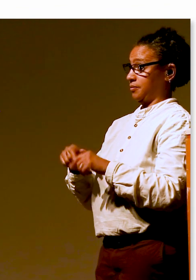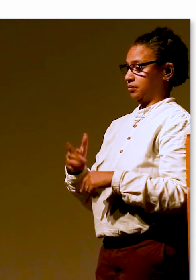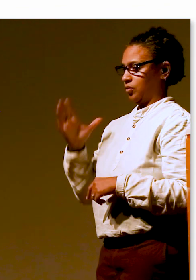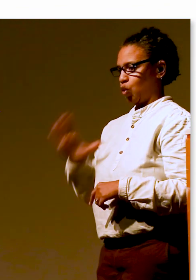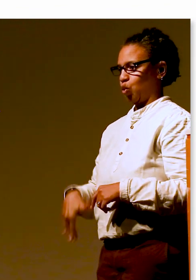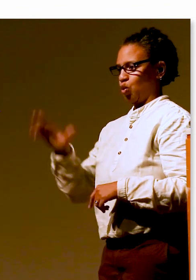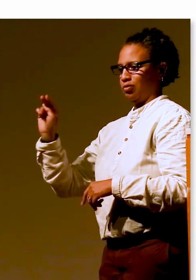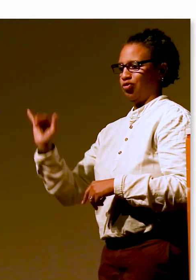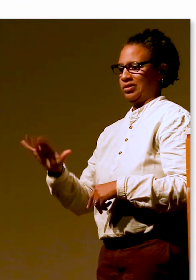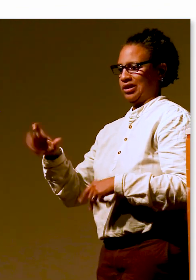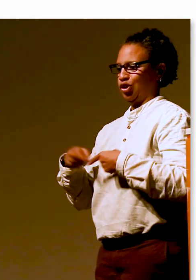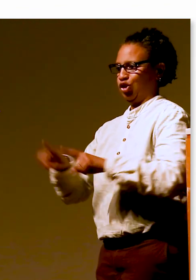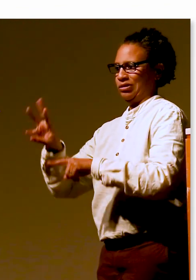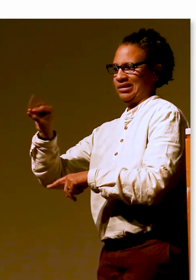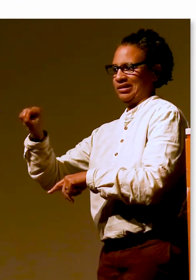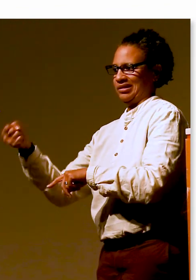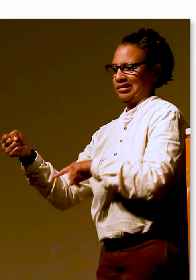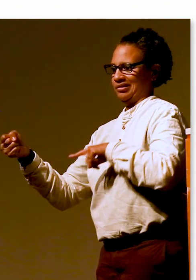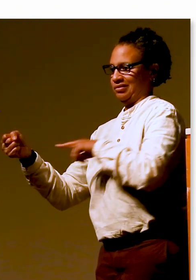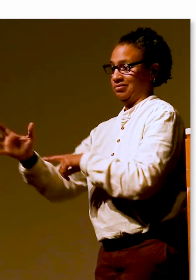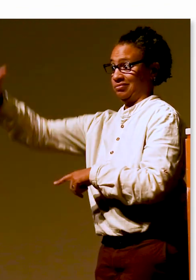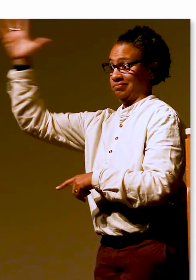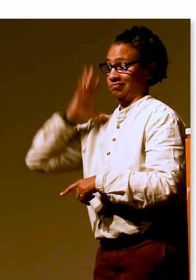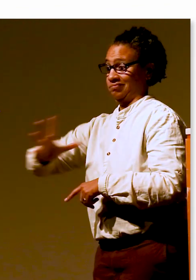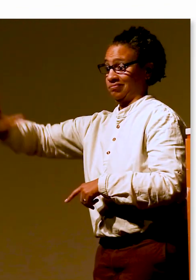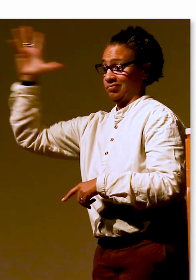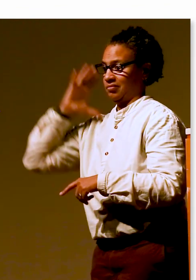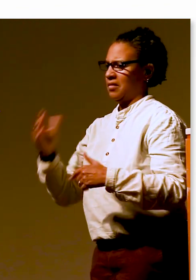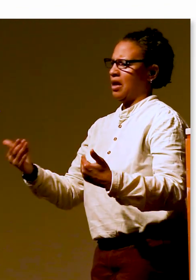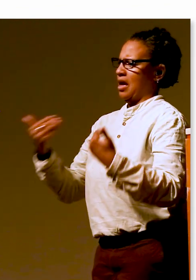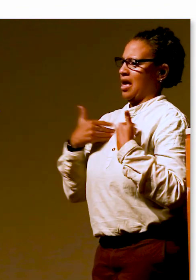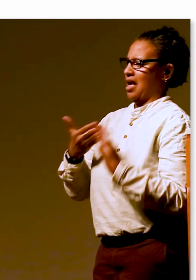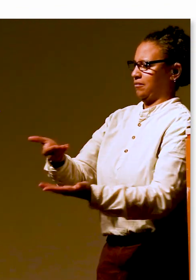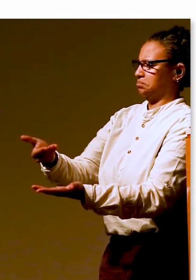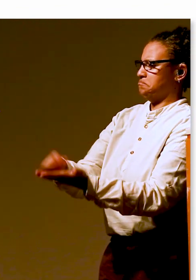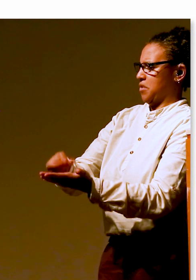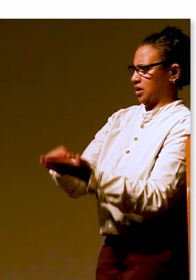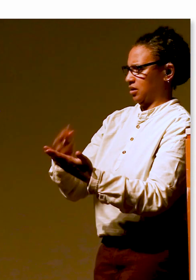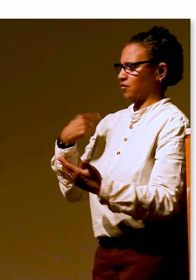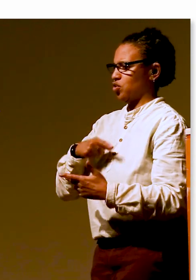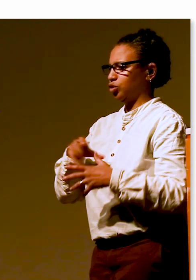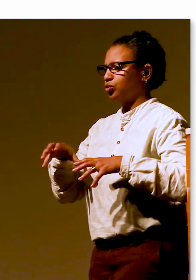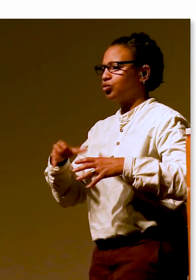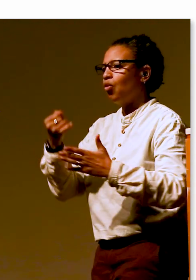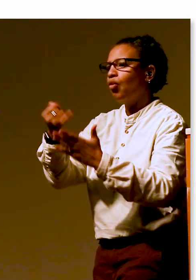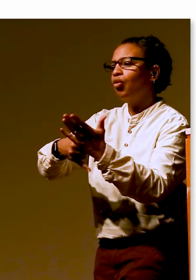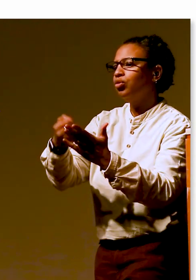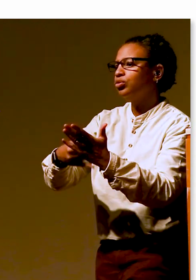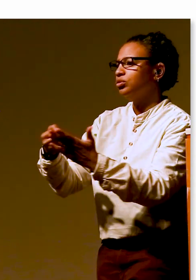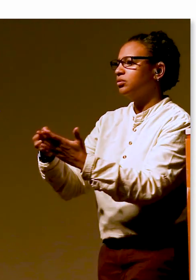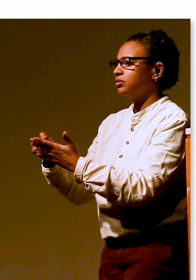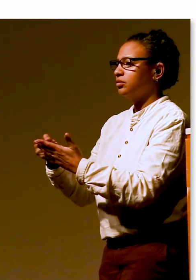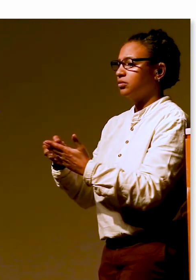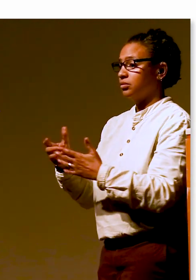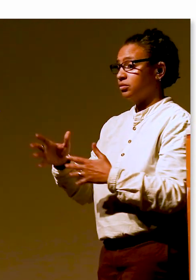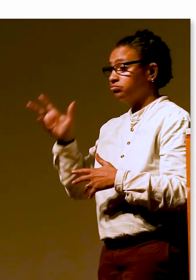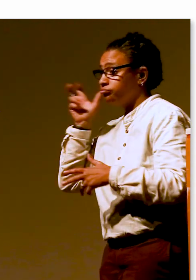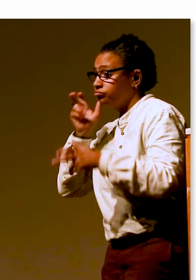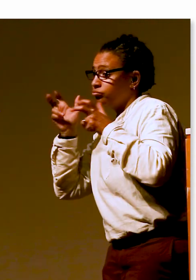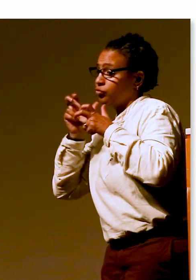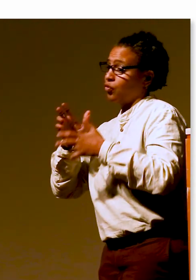there was money for us to do art, to learn art, to go listen to music, see